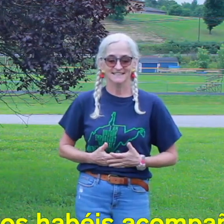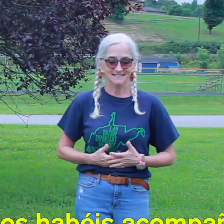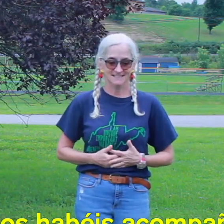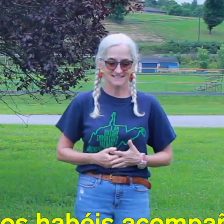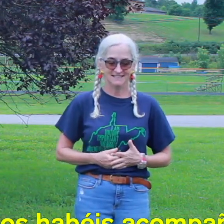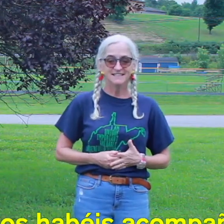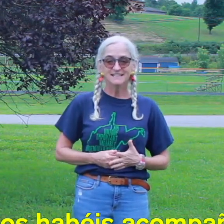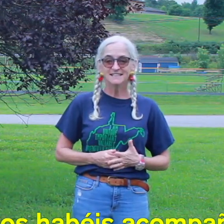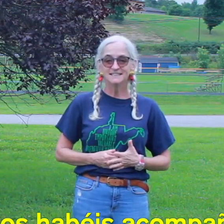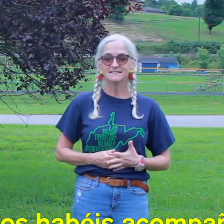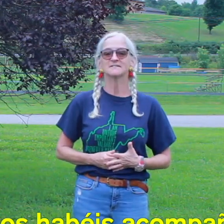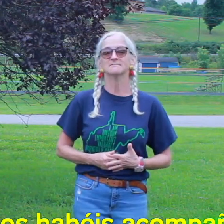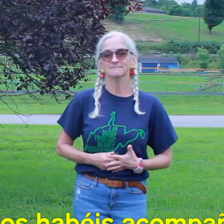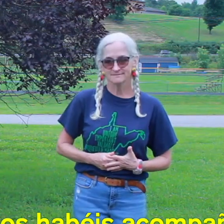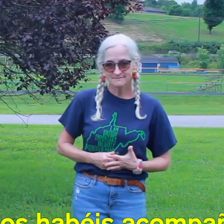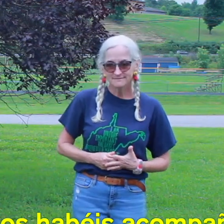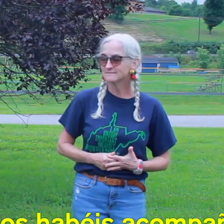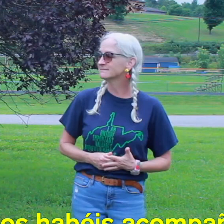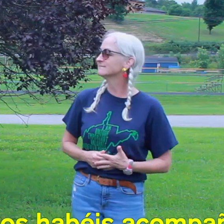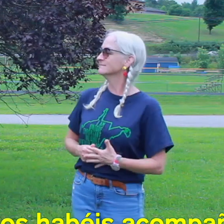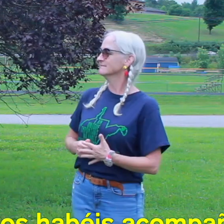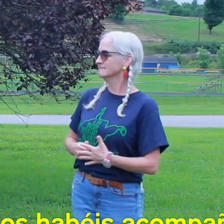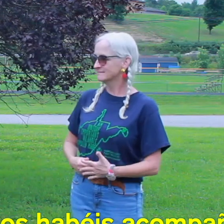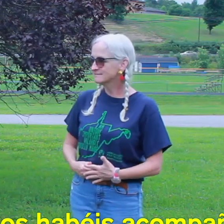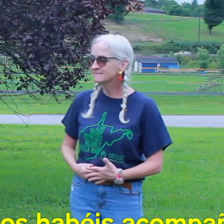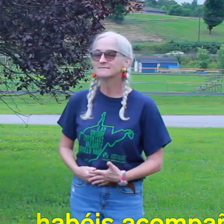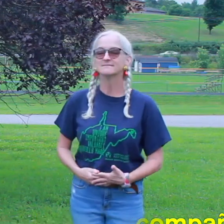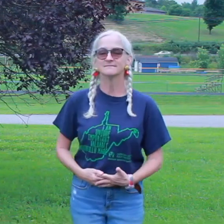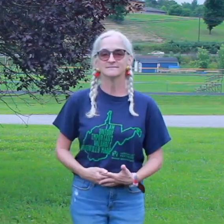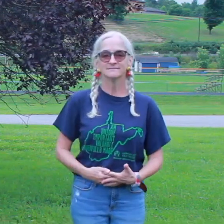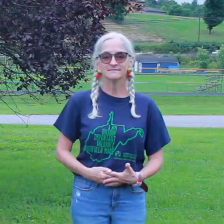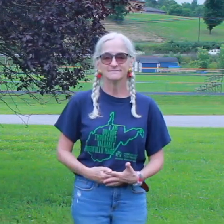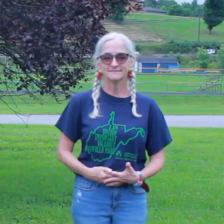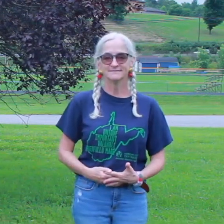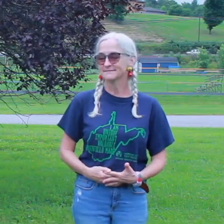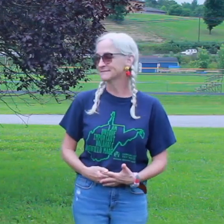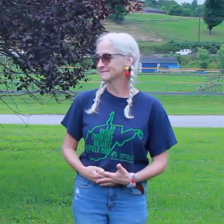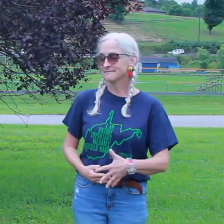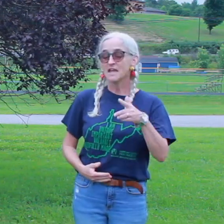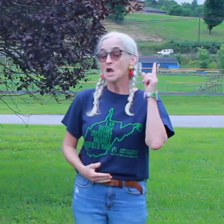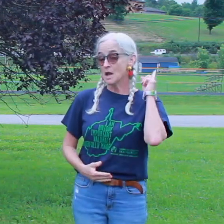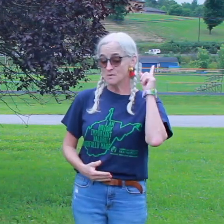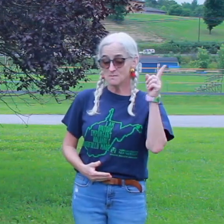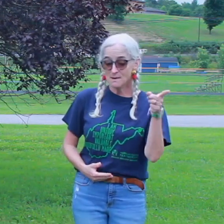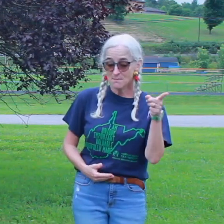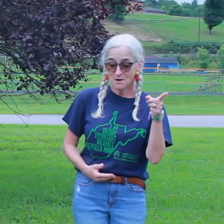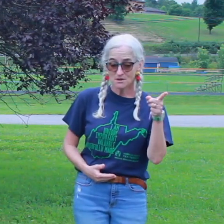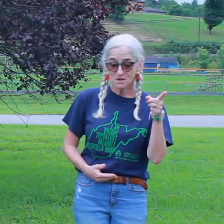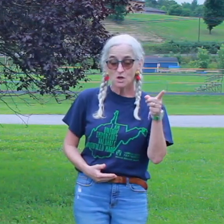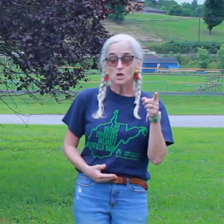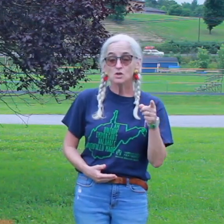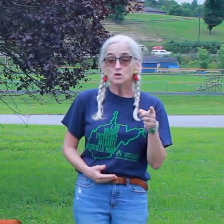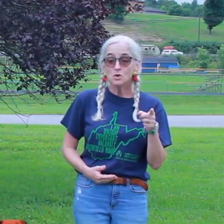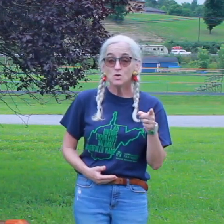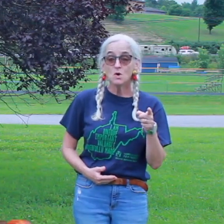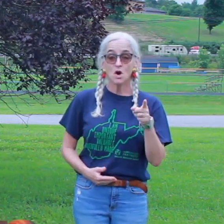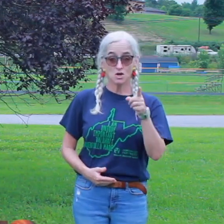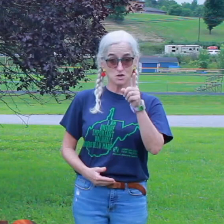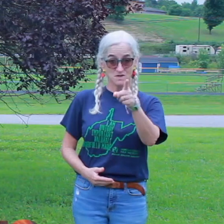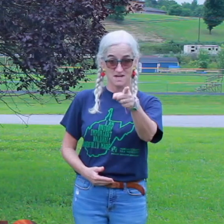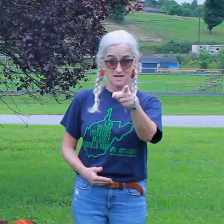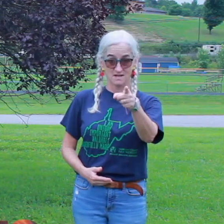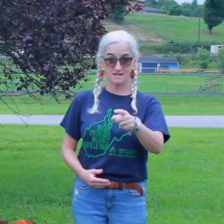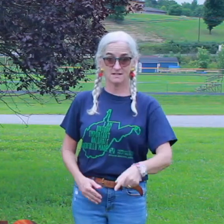you joined us from your school, your home, and our community. Remember, you